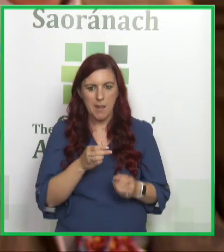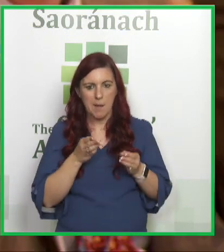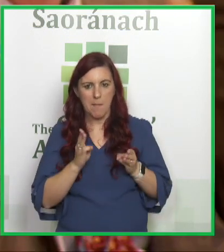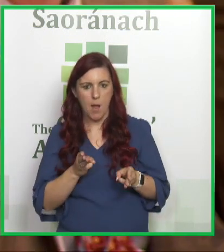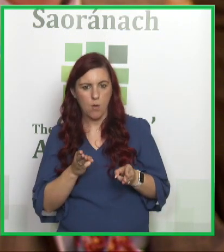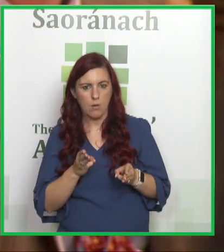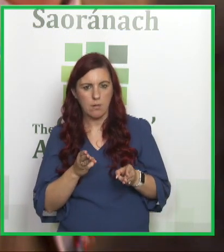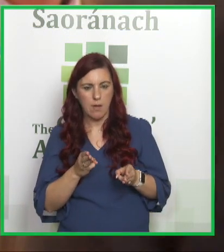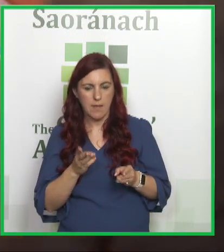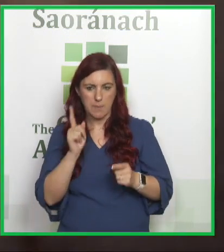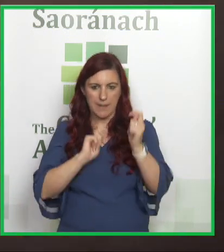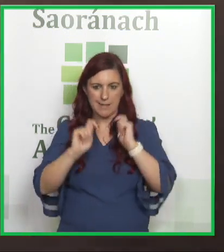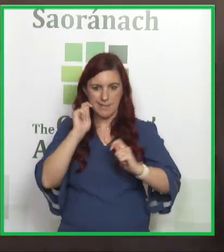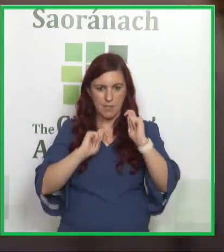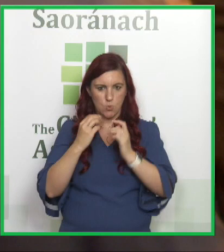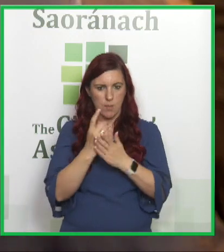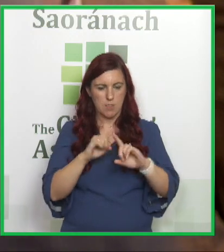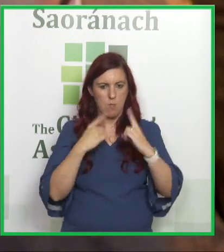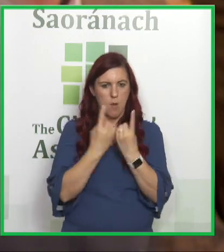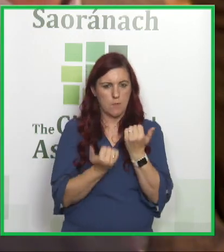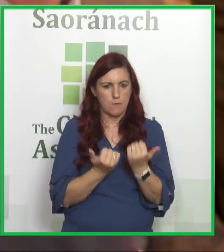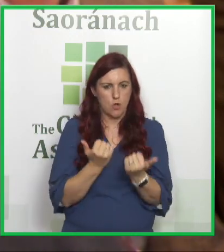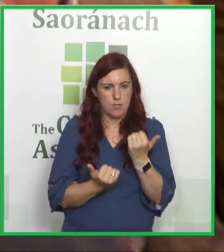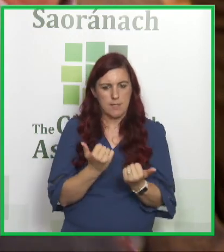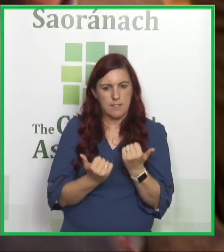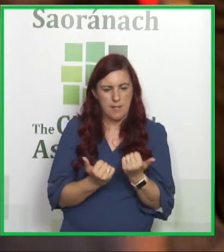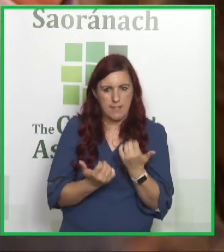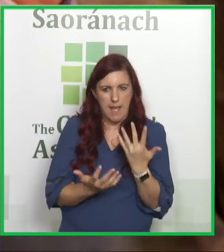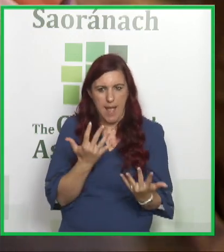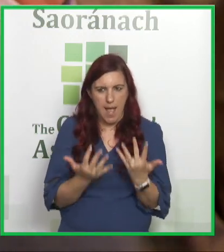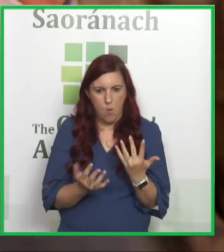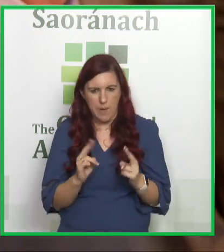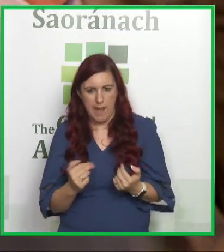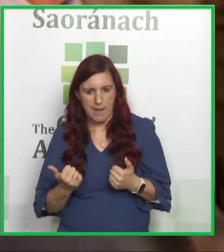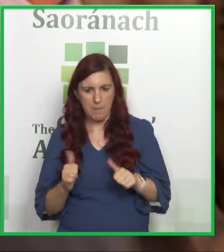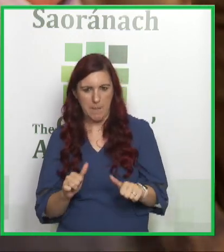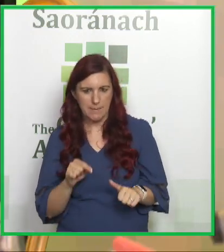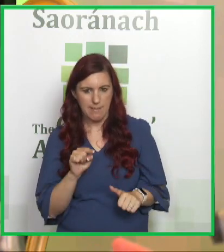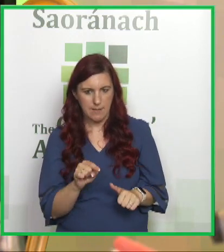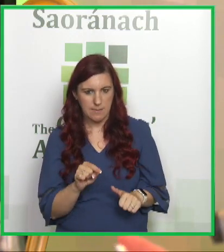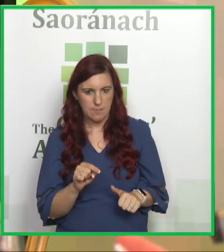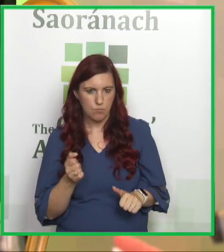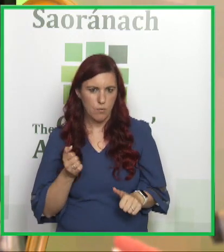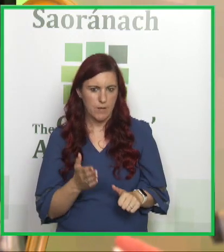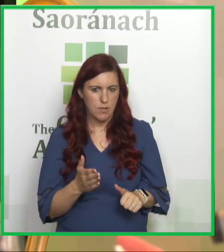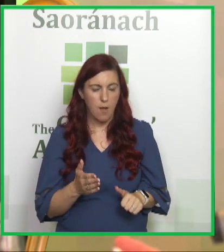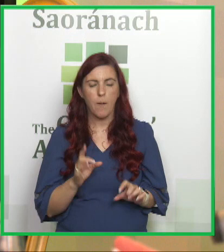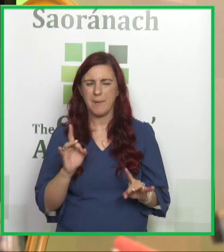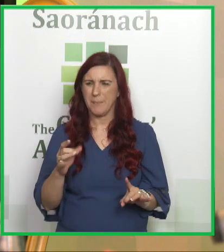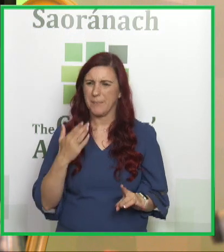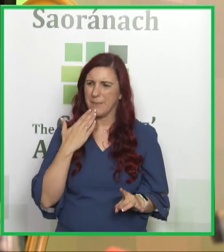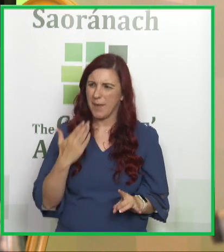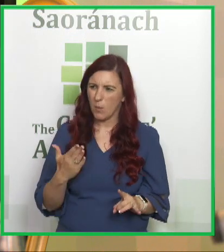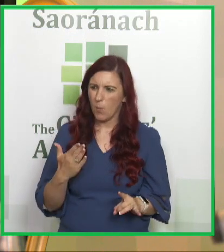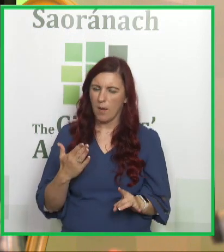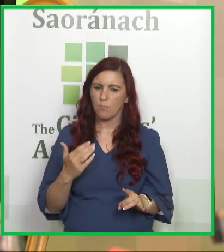been under consideration with the Department of Justice as to how that will be put in place. Okay, Jim. Can I appreciate it? Can I